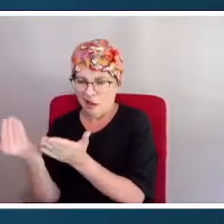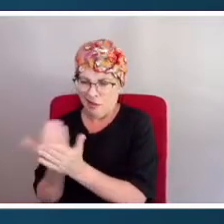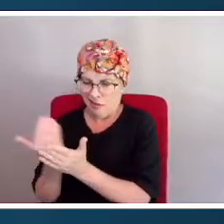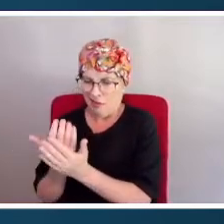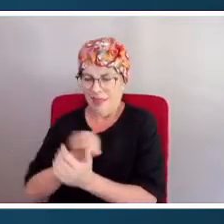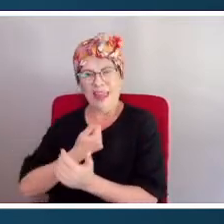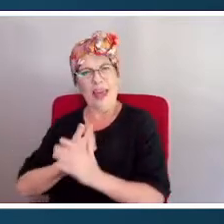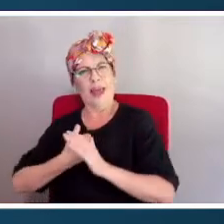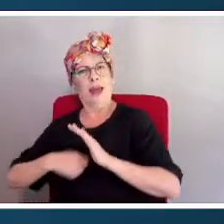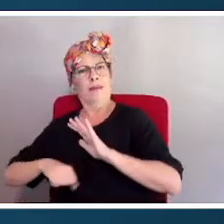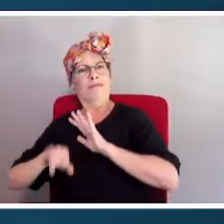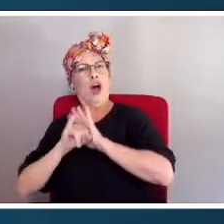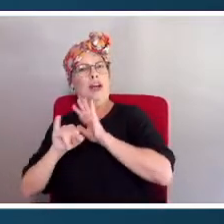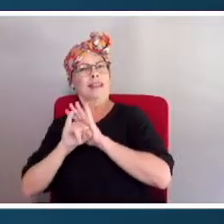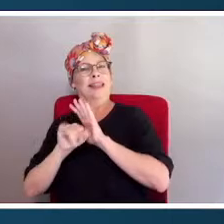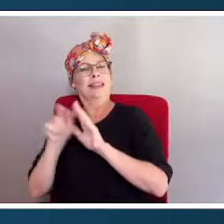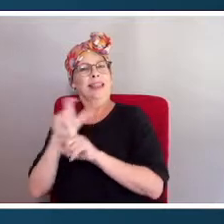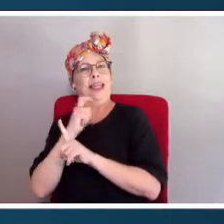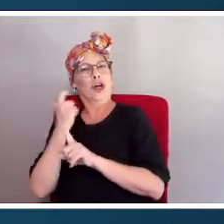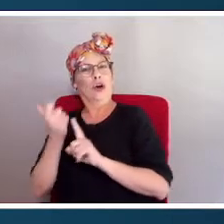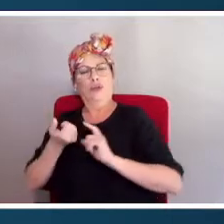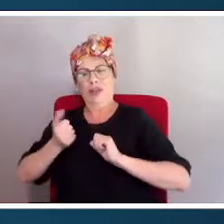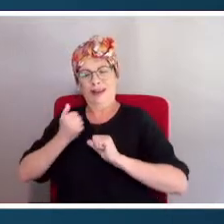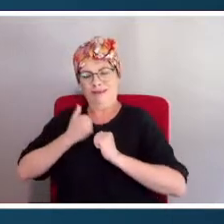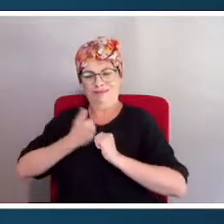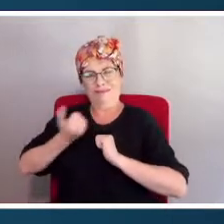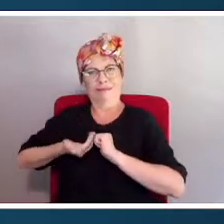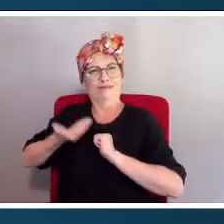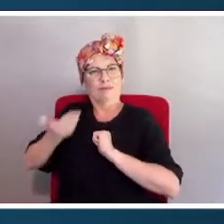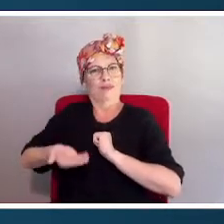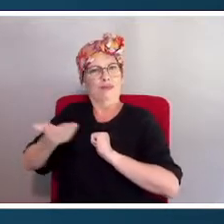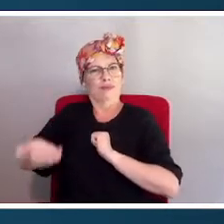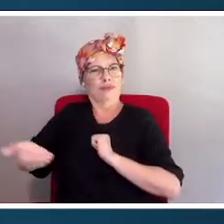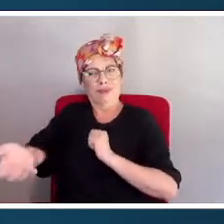on their timeless heritage to generations yet to be born.